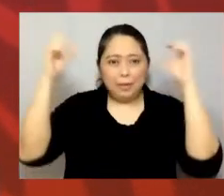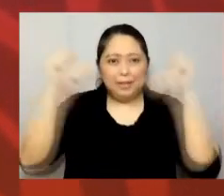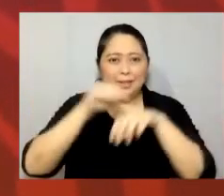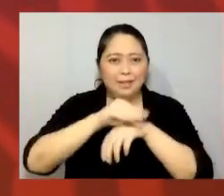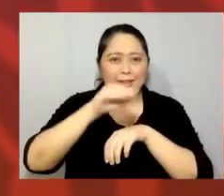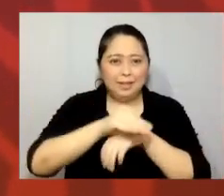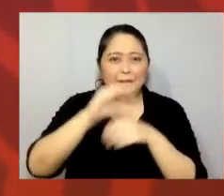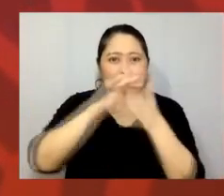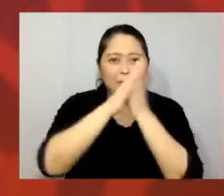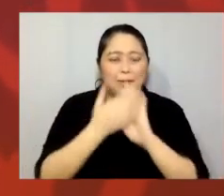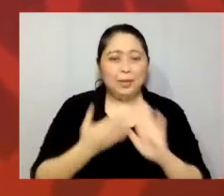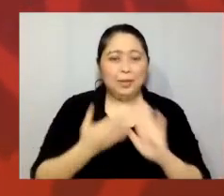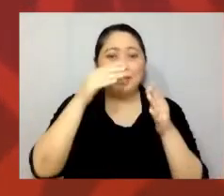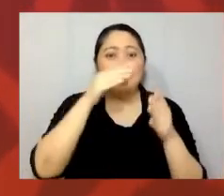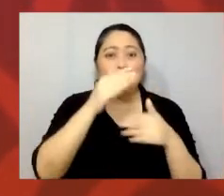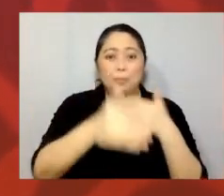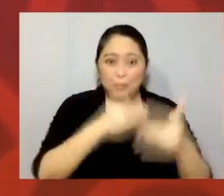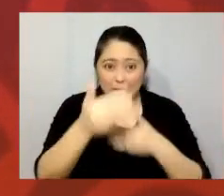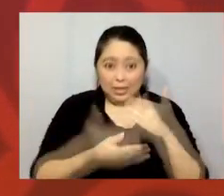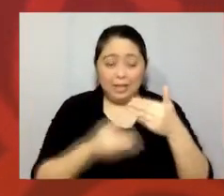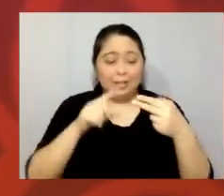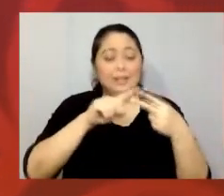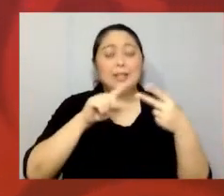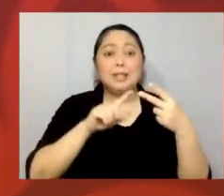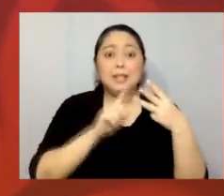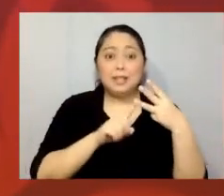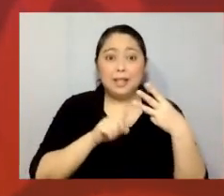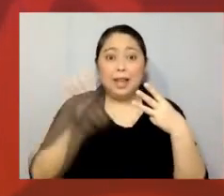Office of the Presidential Advisor on the Peace